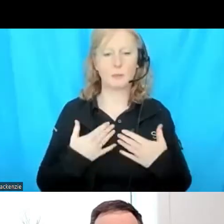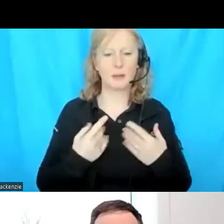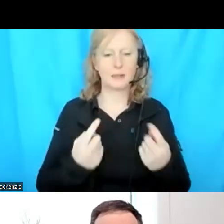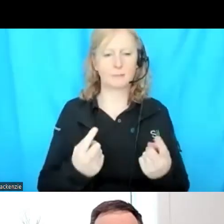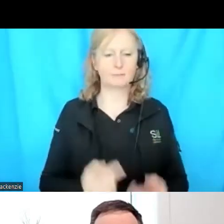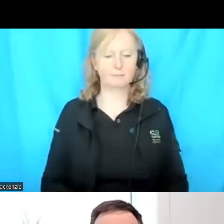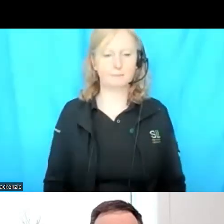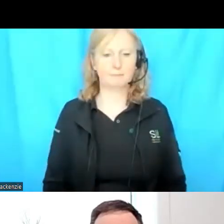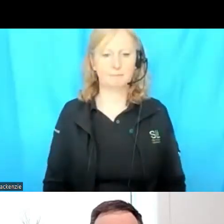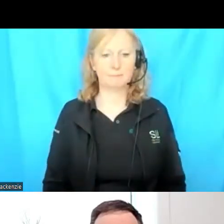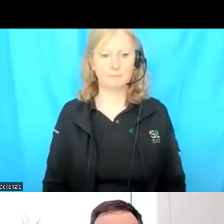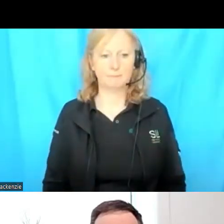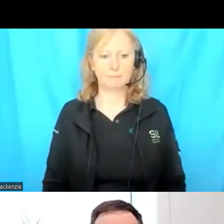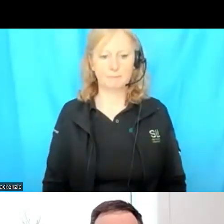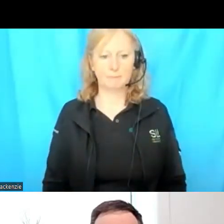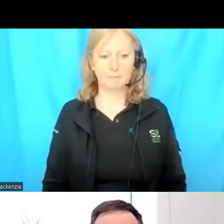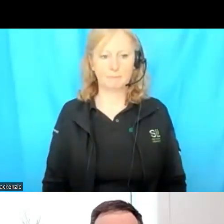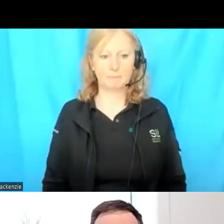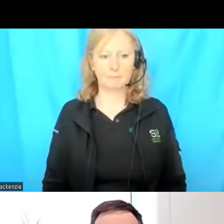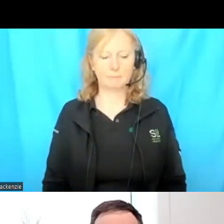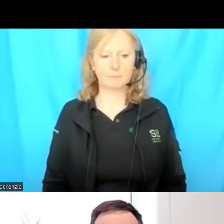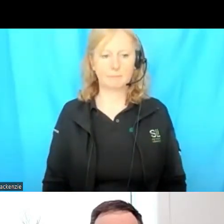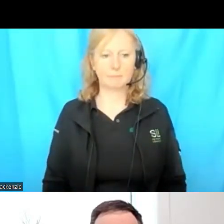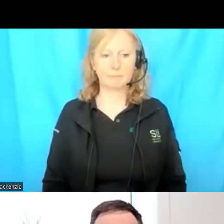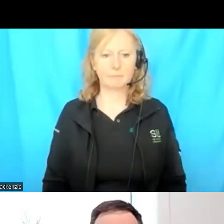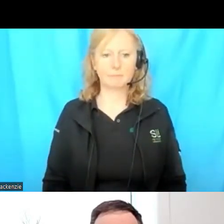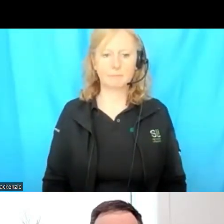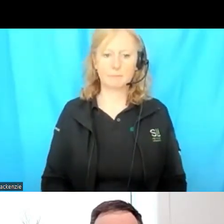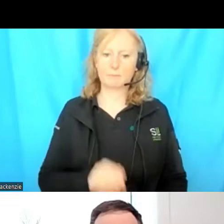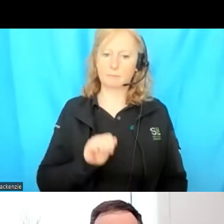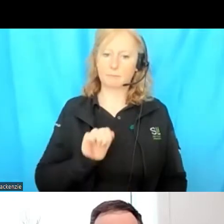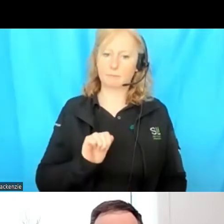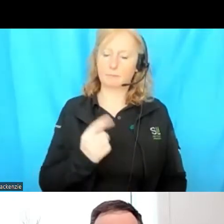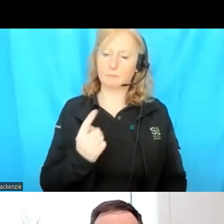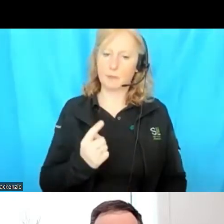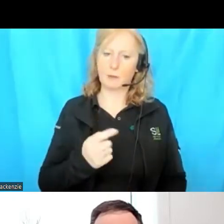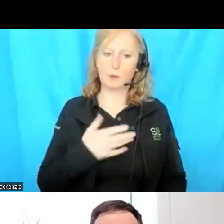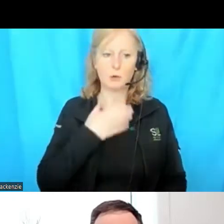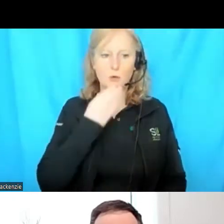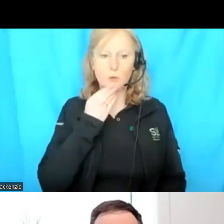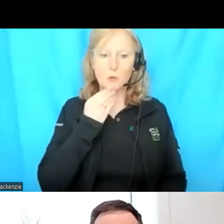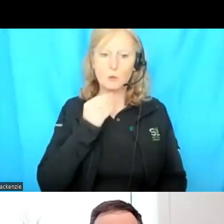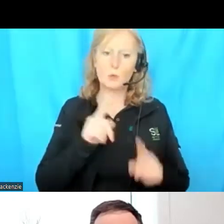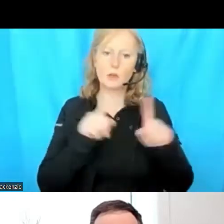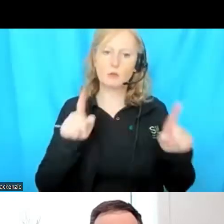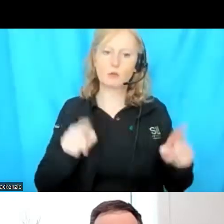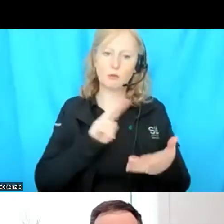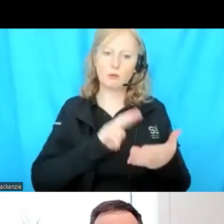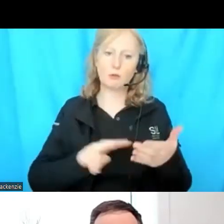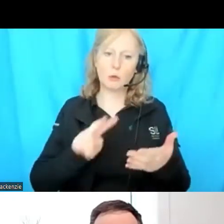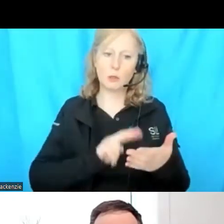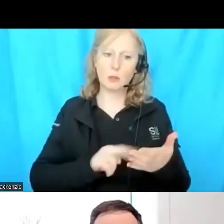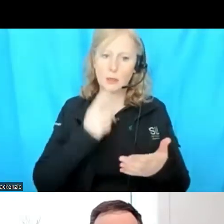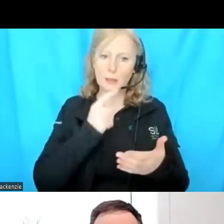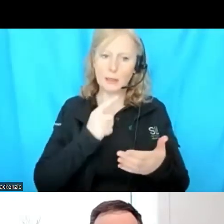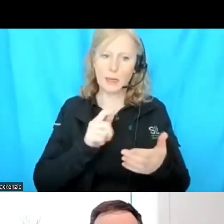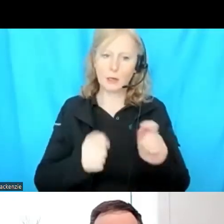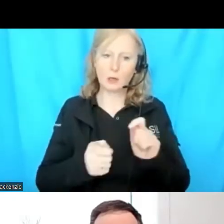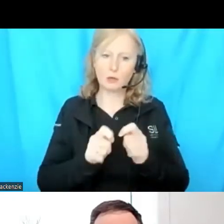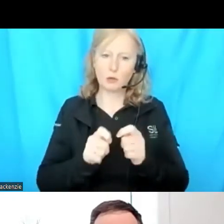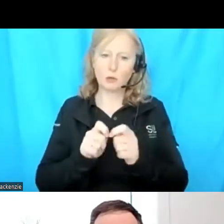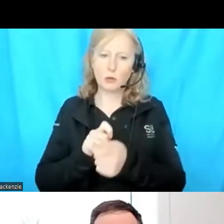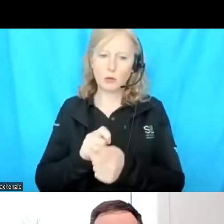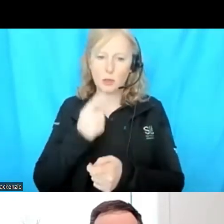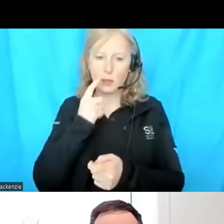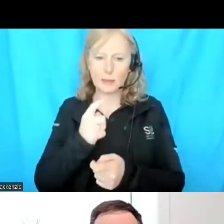screen. But also, if you're using a screen reader, you can change the alerts that are read out to you, including the messages that appear in the